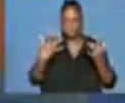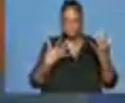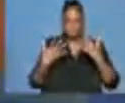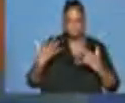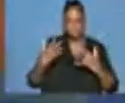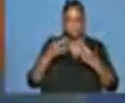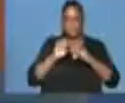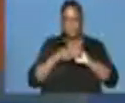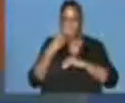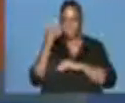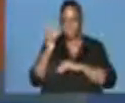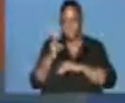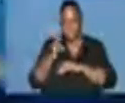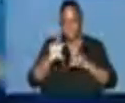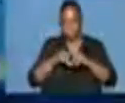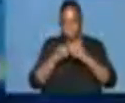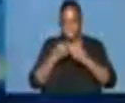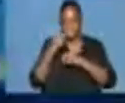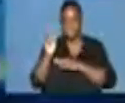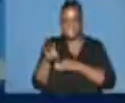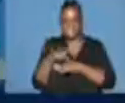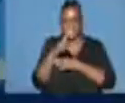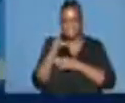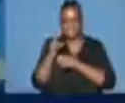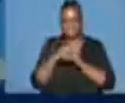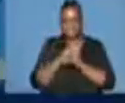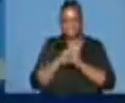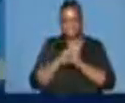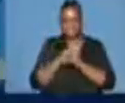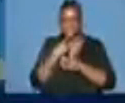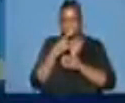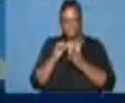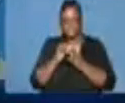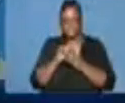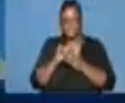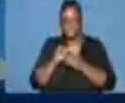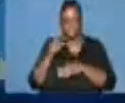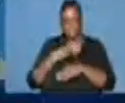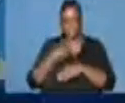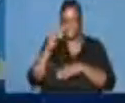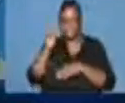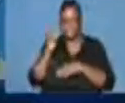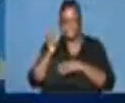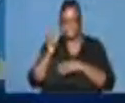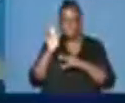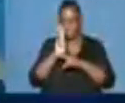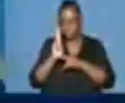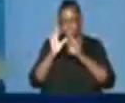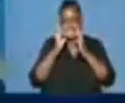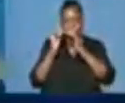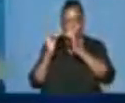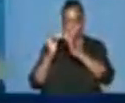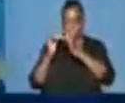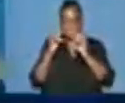have to find a way to break our cycle. And according to Neely Murphy, that requires putting technology to better use. As it